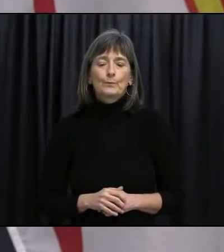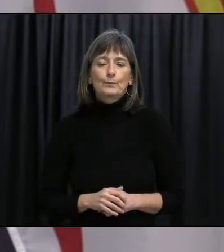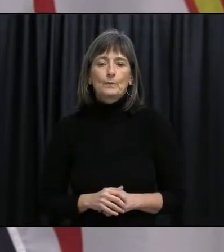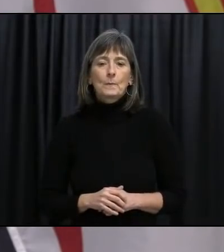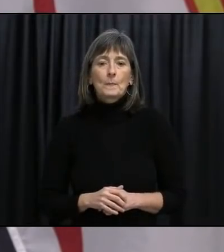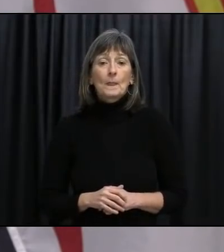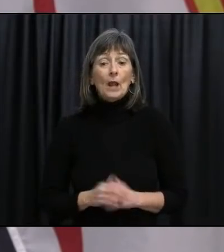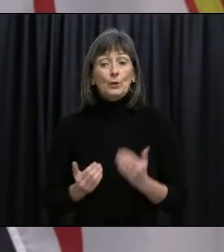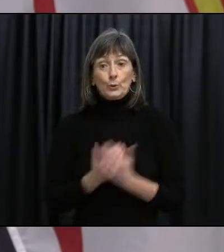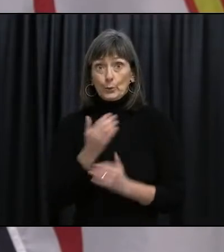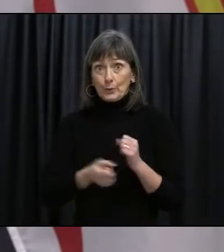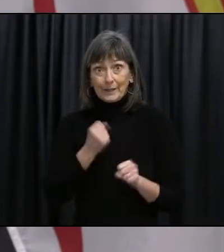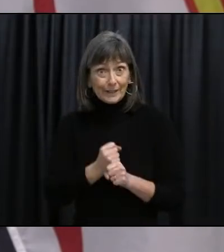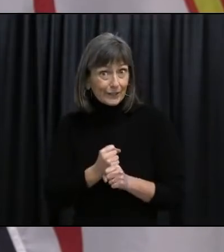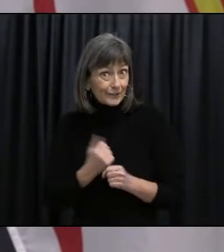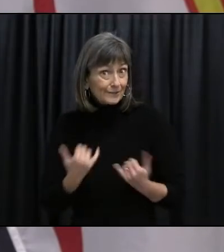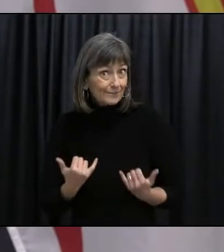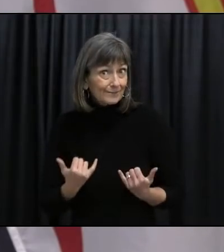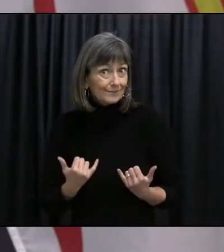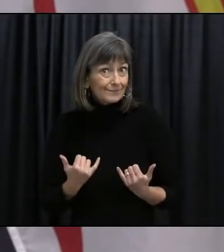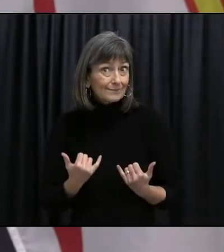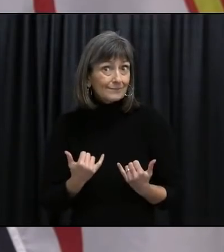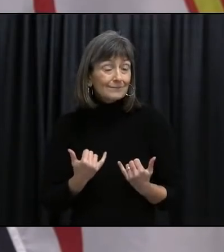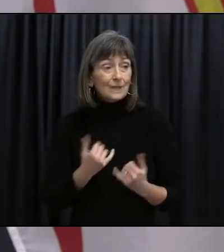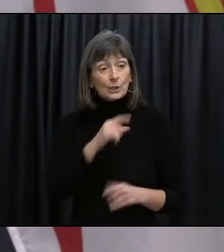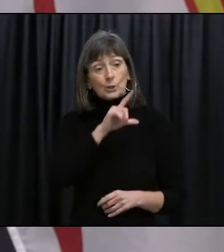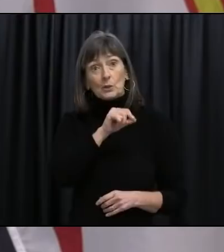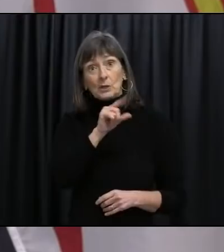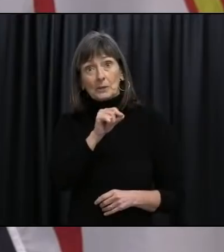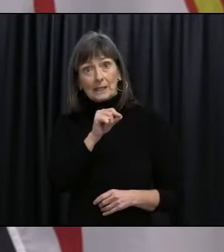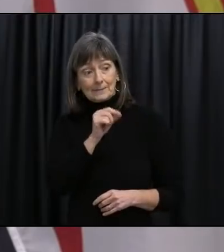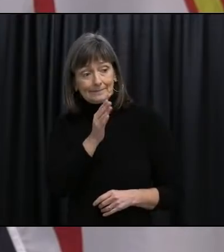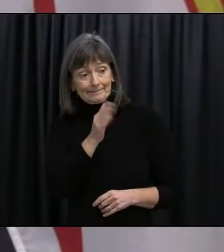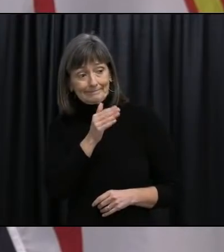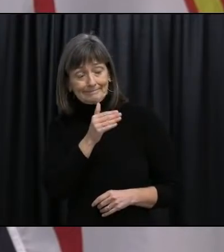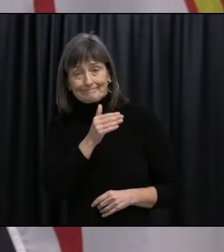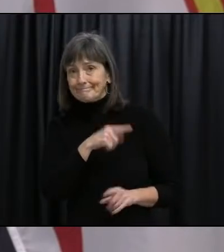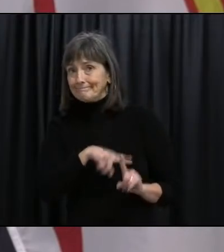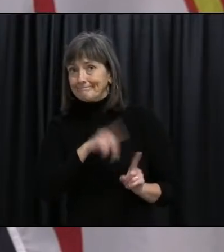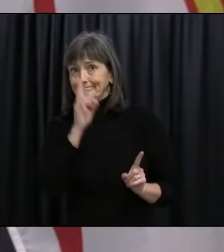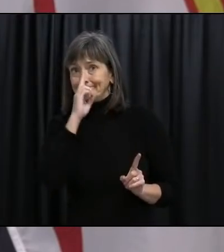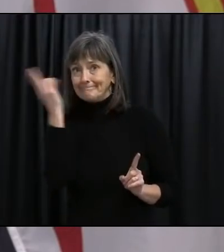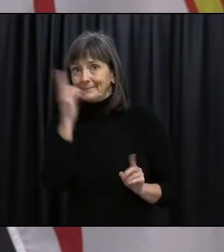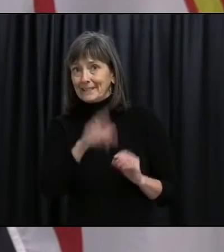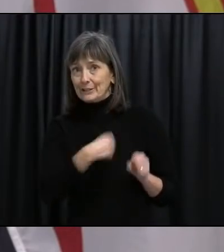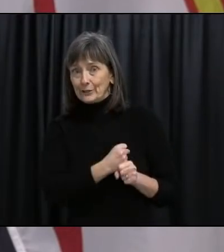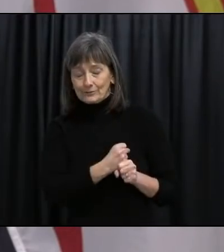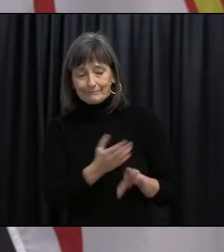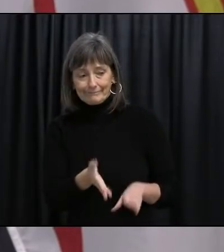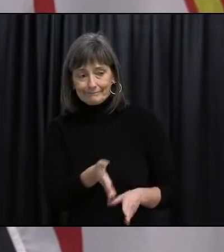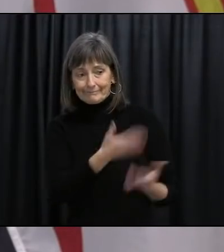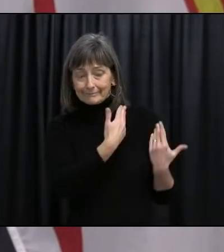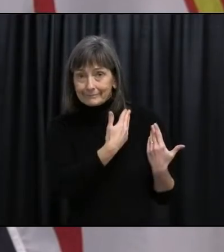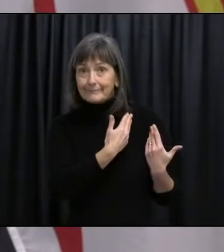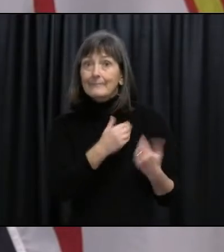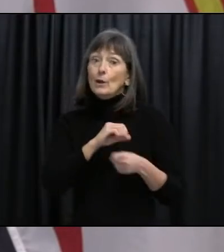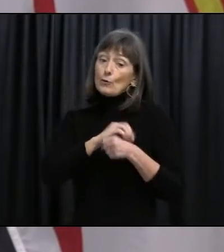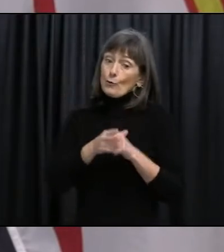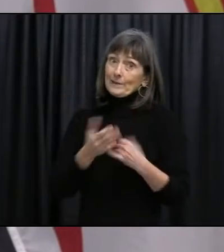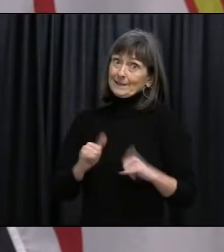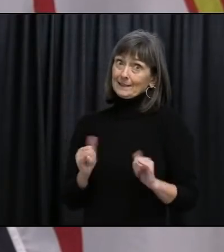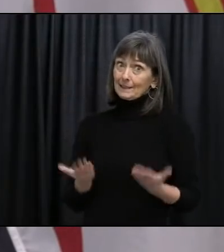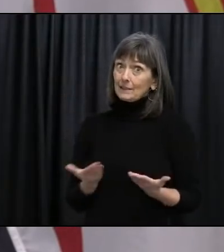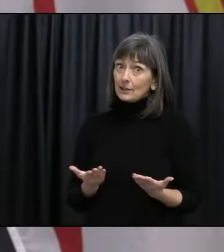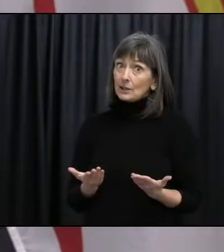As the new year begins, we said goodbye to a year that was unlike any other. And while COVID-19 is unfortunately still with